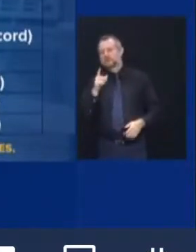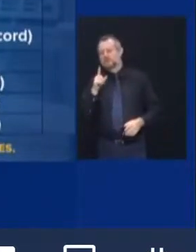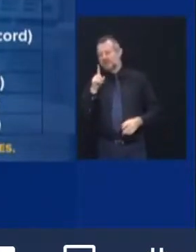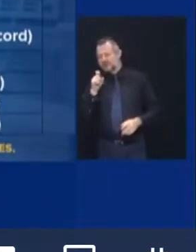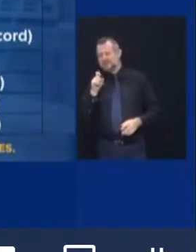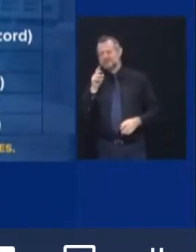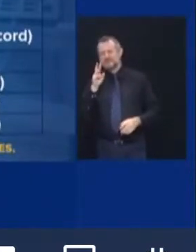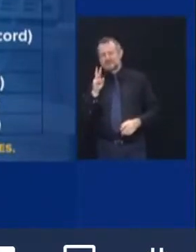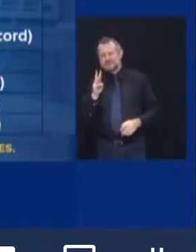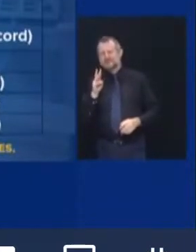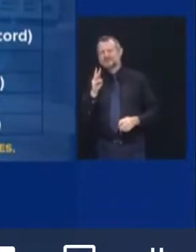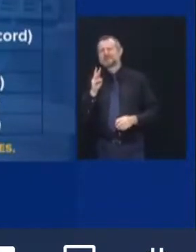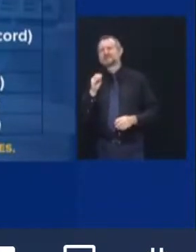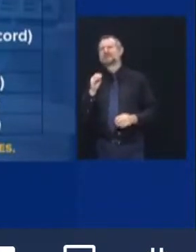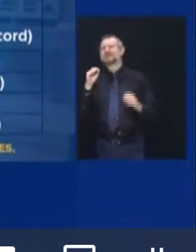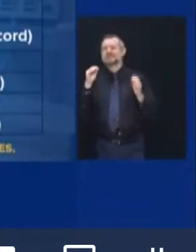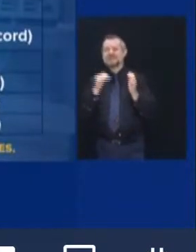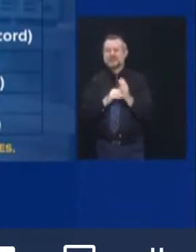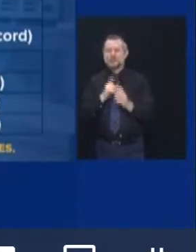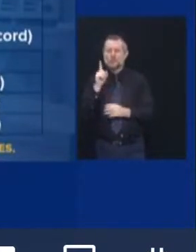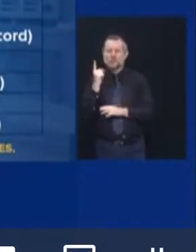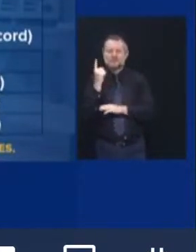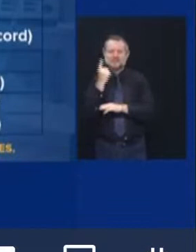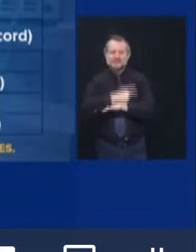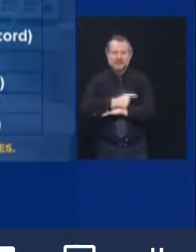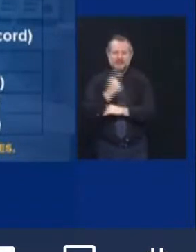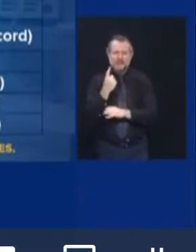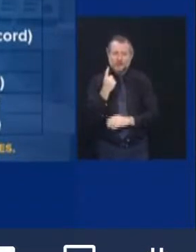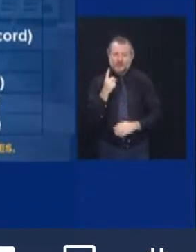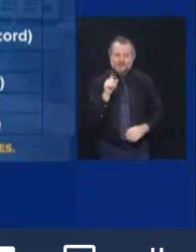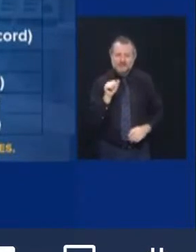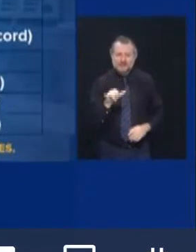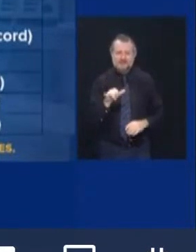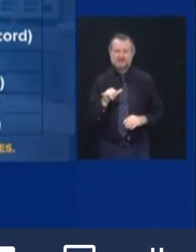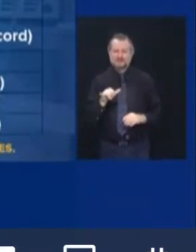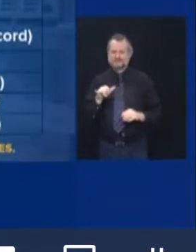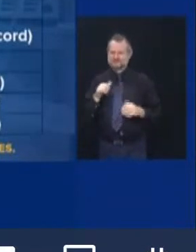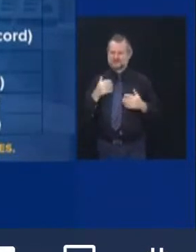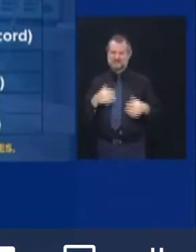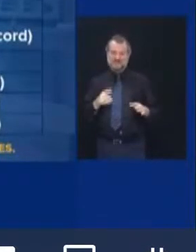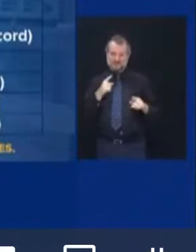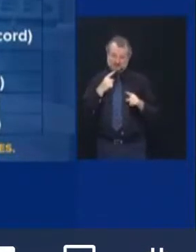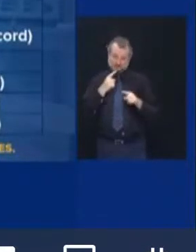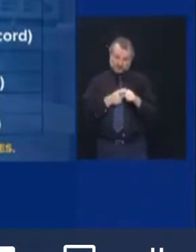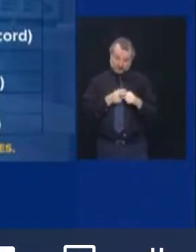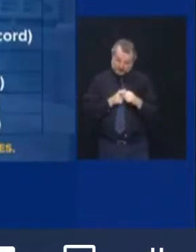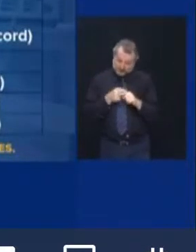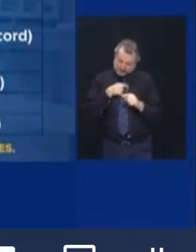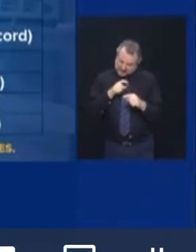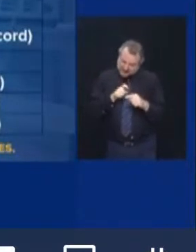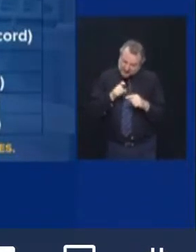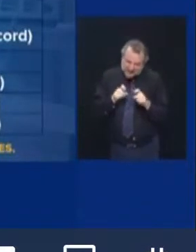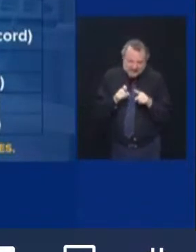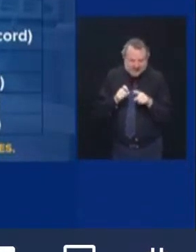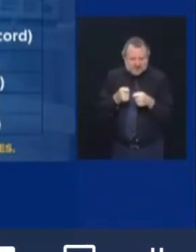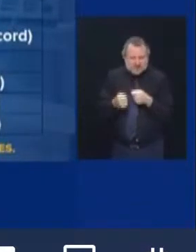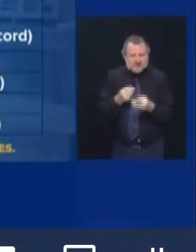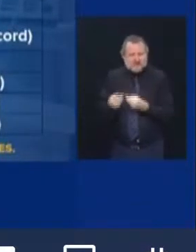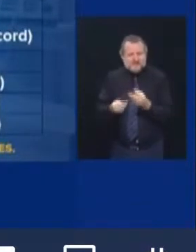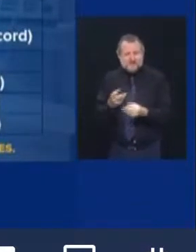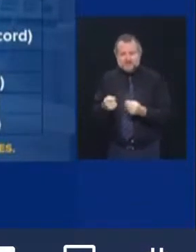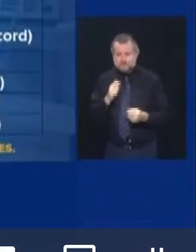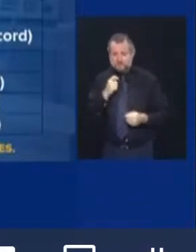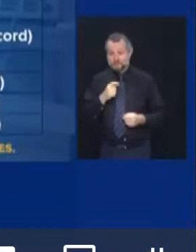in one day. Yes, you get down to the block level. And then when you start to see a cluster,